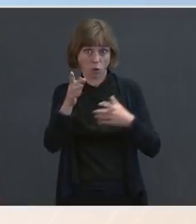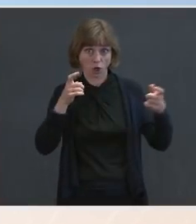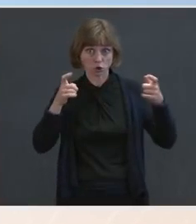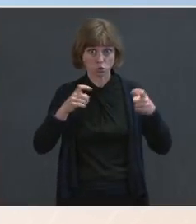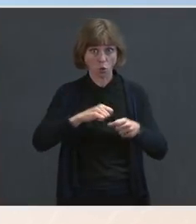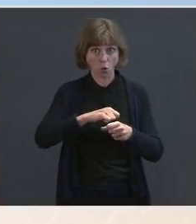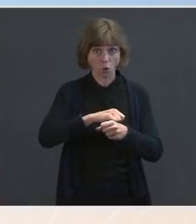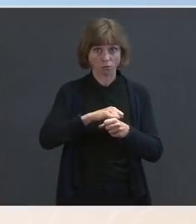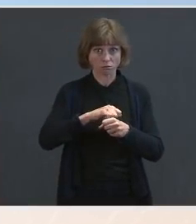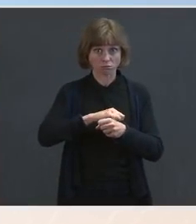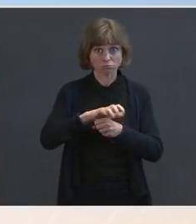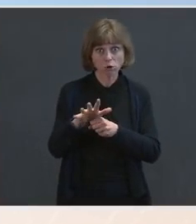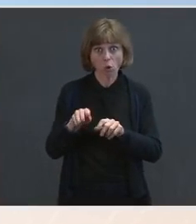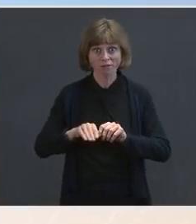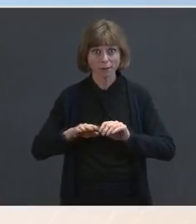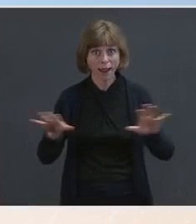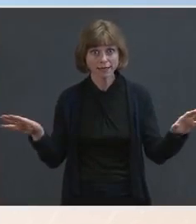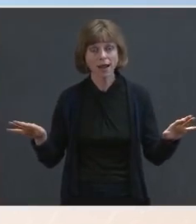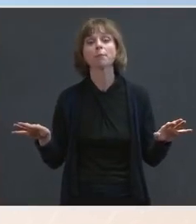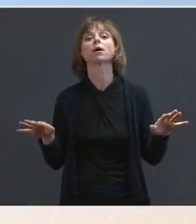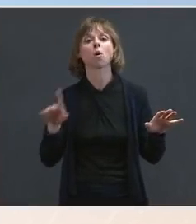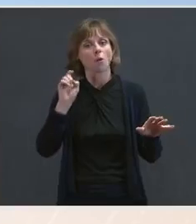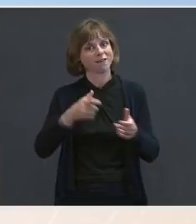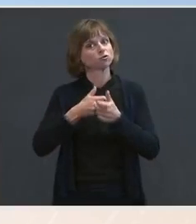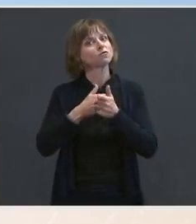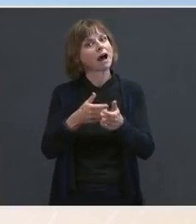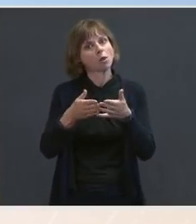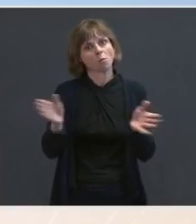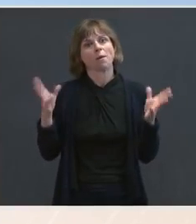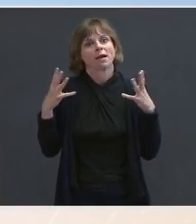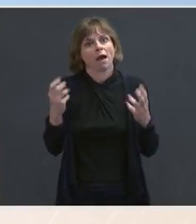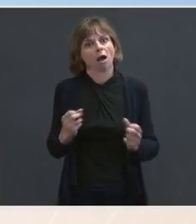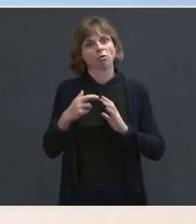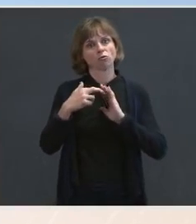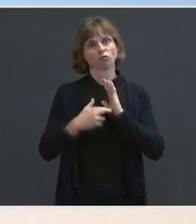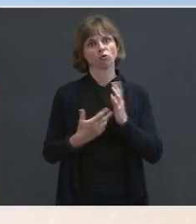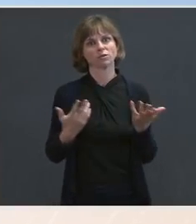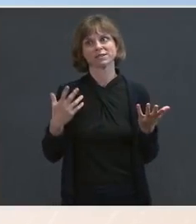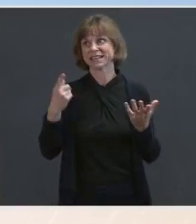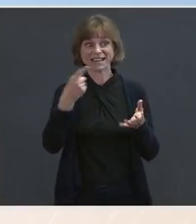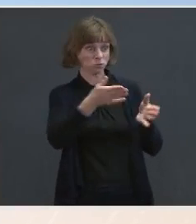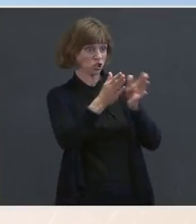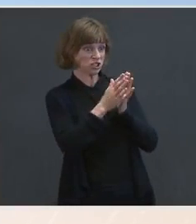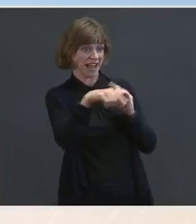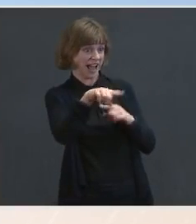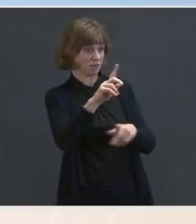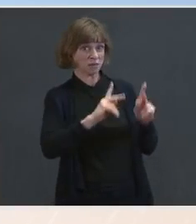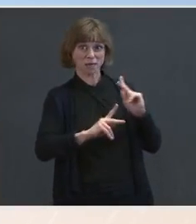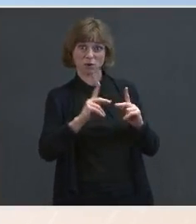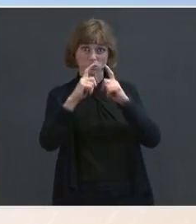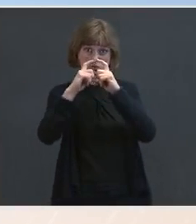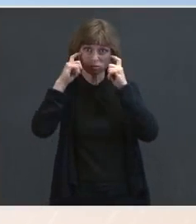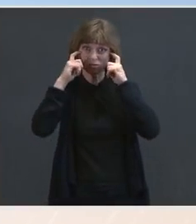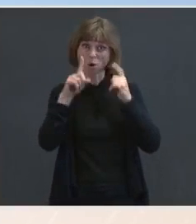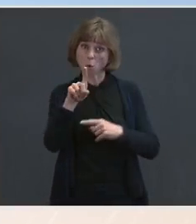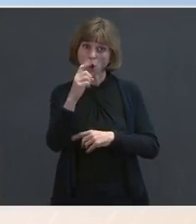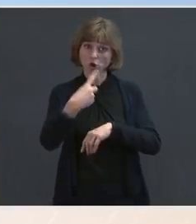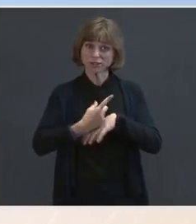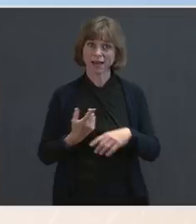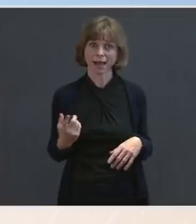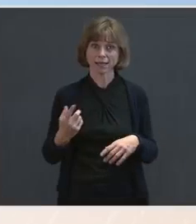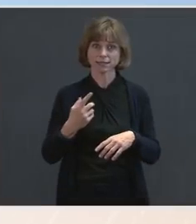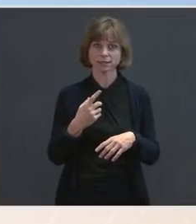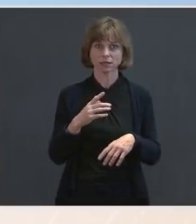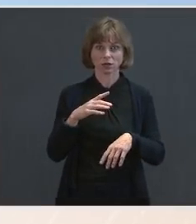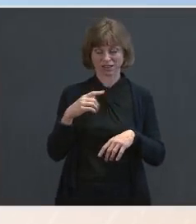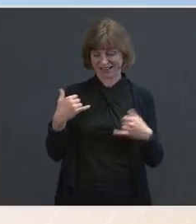follow public health guidelines. He simply was asked the American people to abide by wearing masks for 100 days. We're at about day 40.